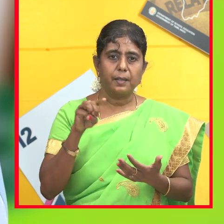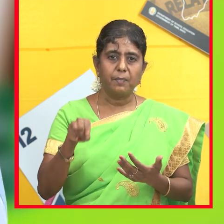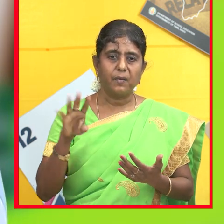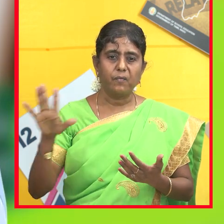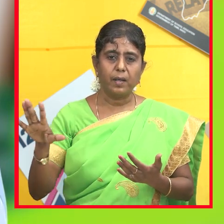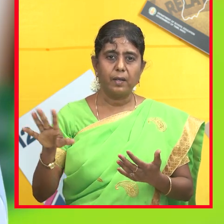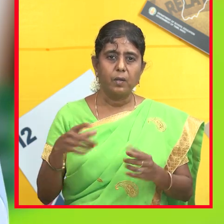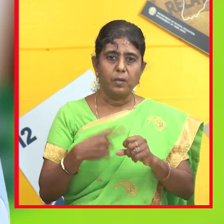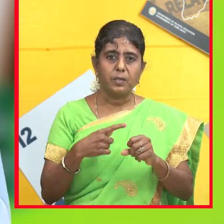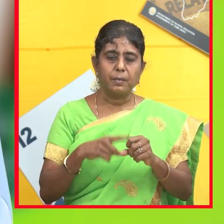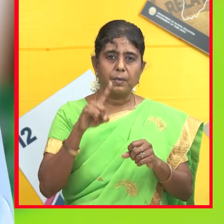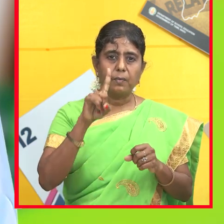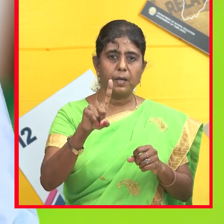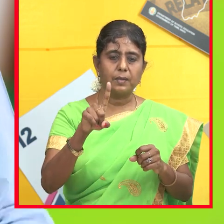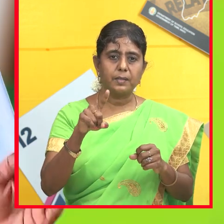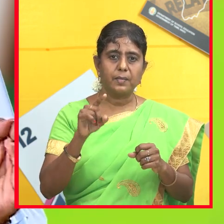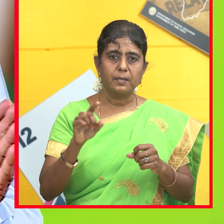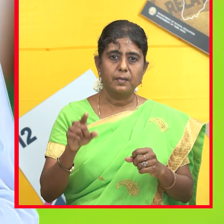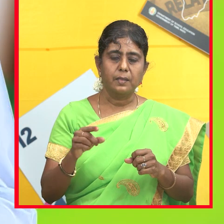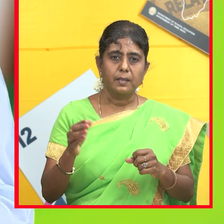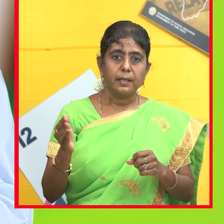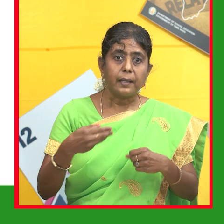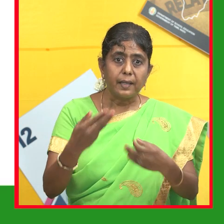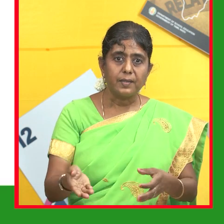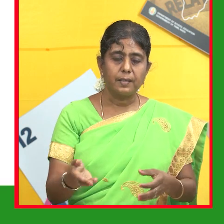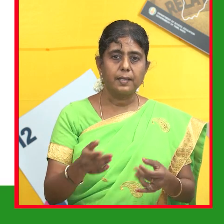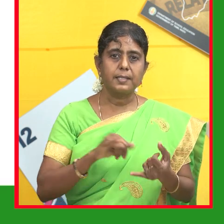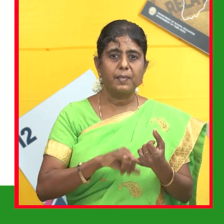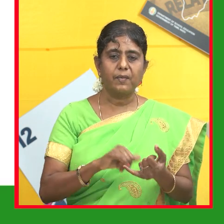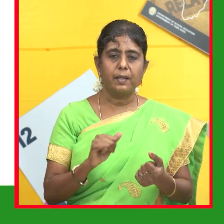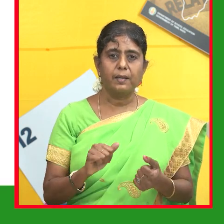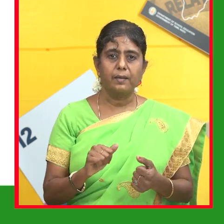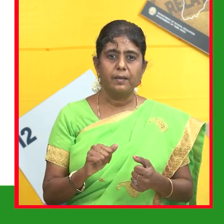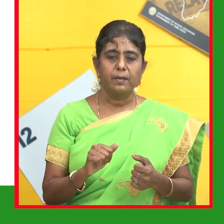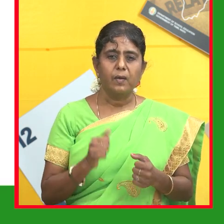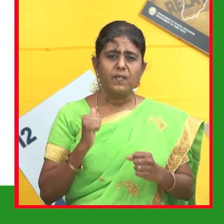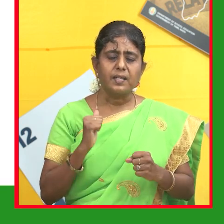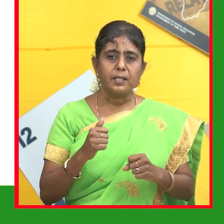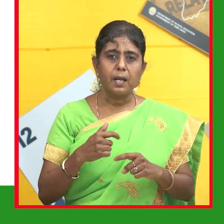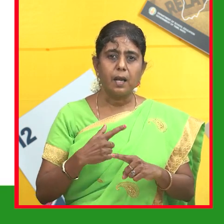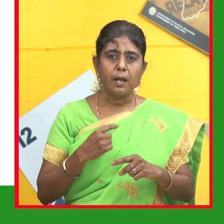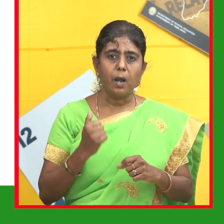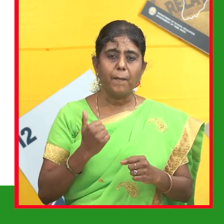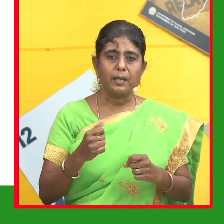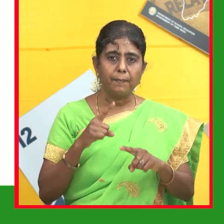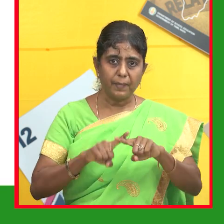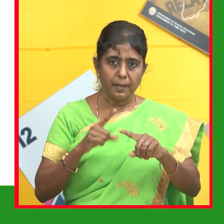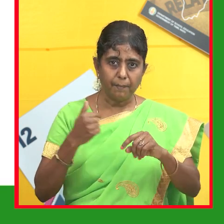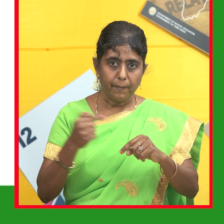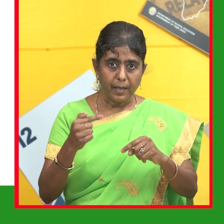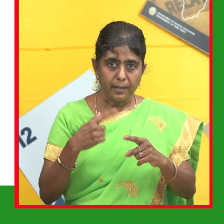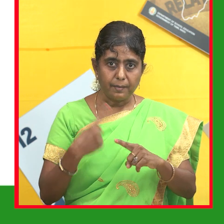3.5 question 1, this first subdivision, they gave as simplify. But what is the operation just there you see in the